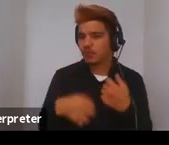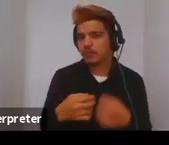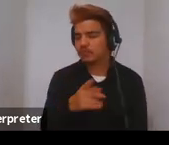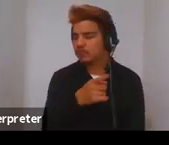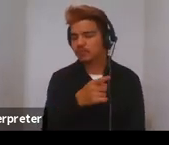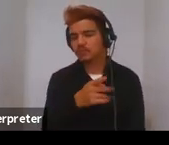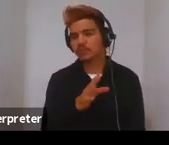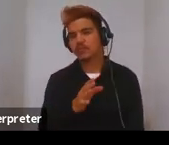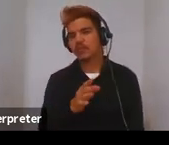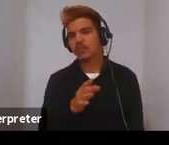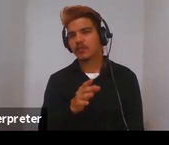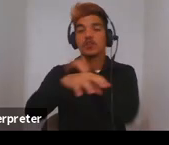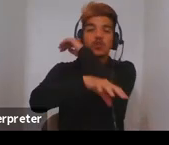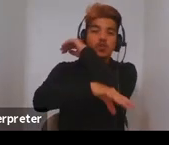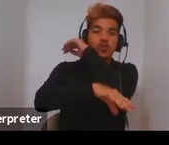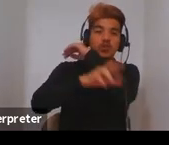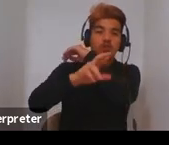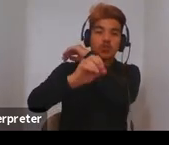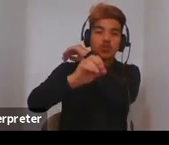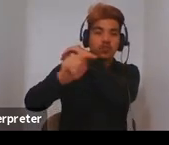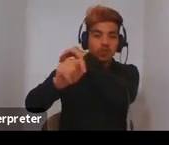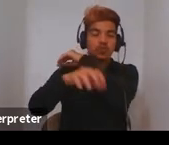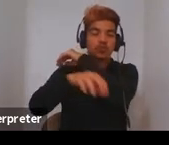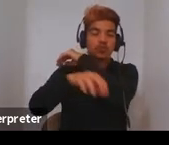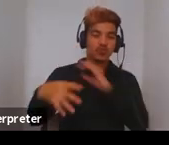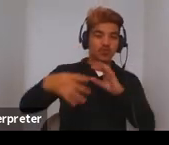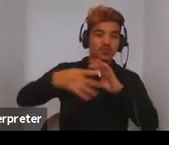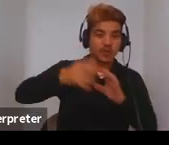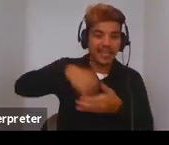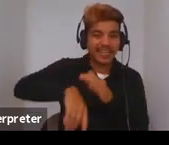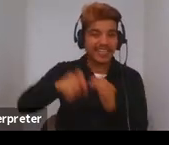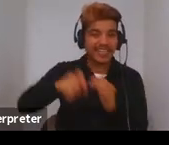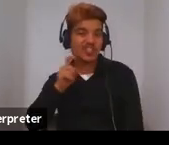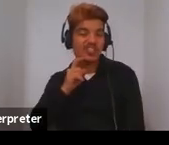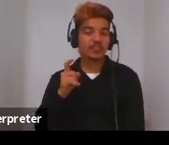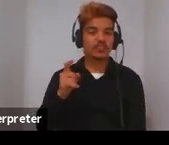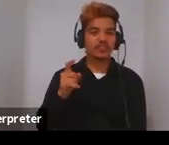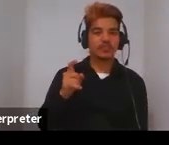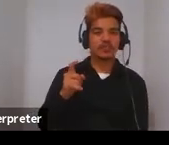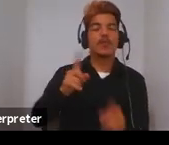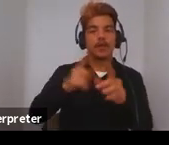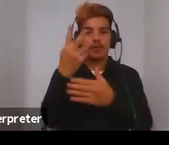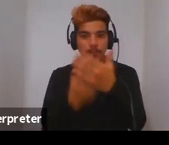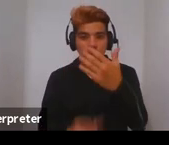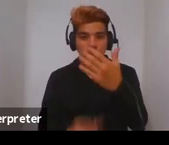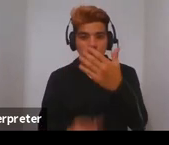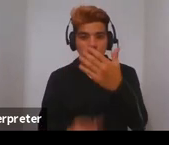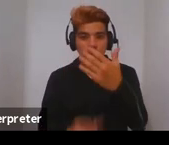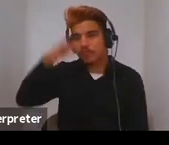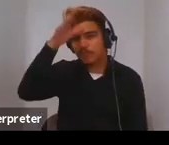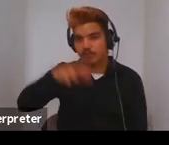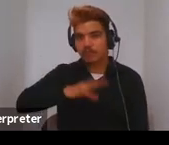are roots in oppression and in gender roles, but both men, women,